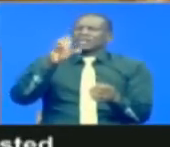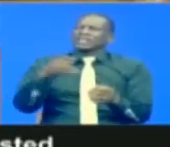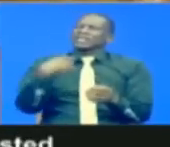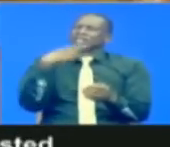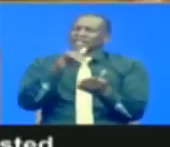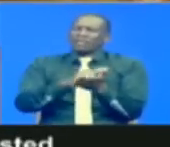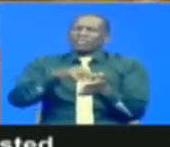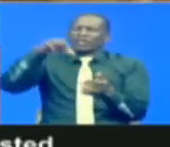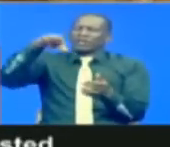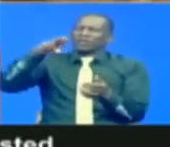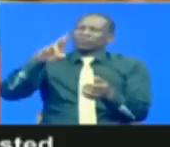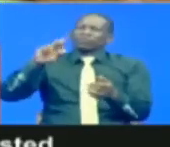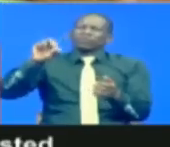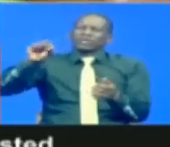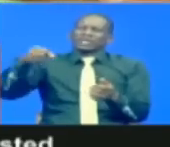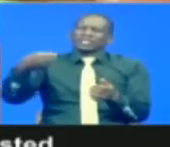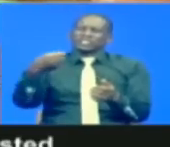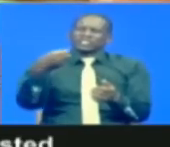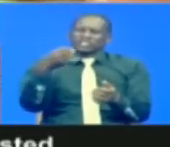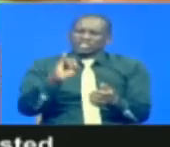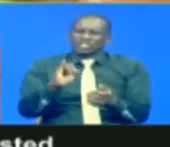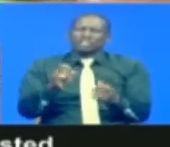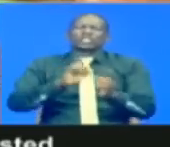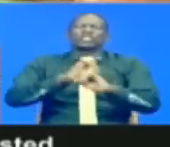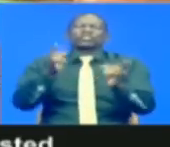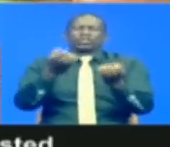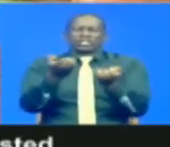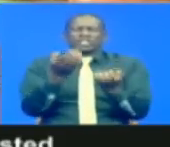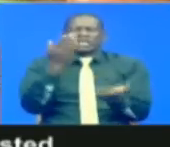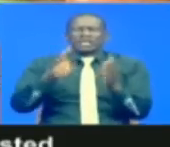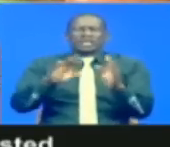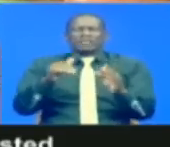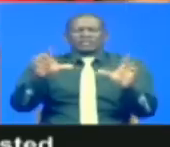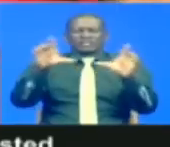practice in the country. Leila Mohammed, NTV.